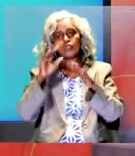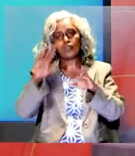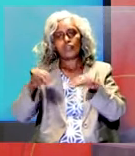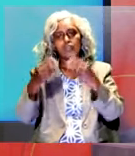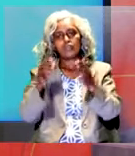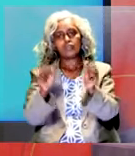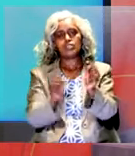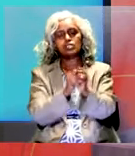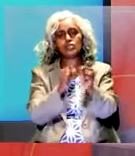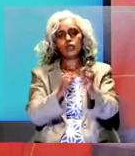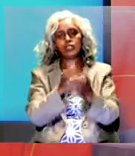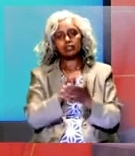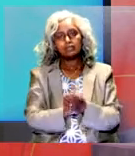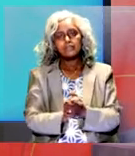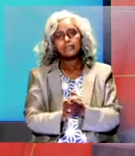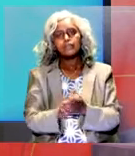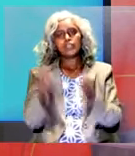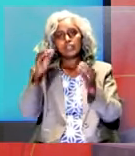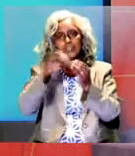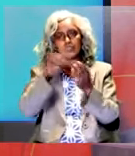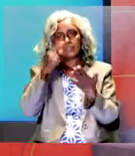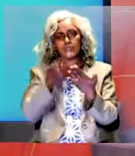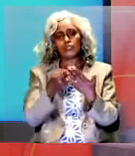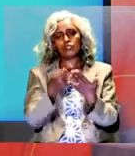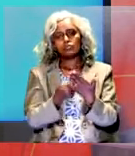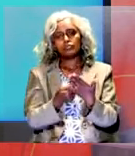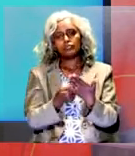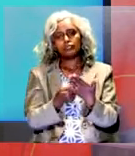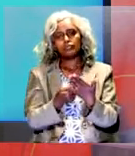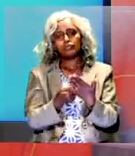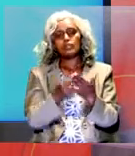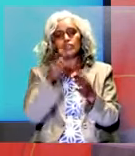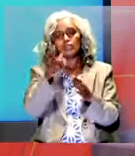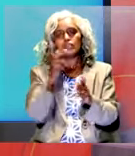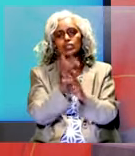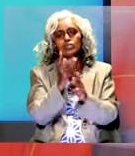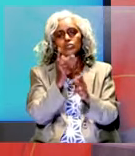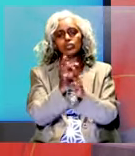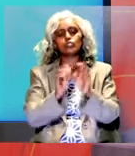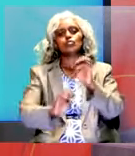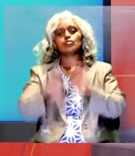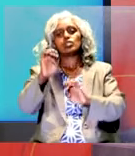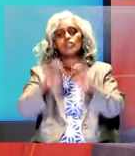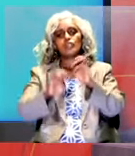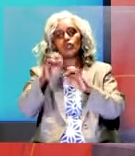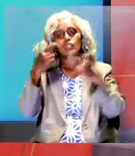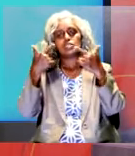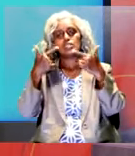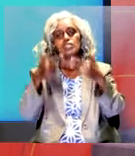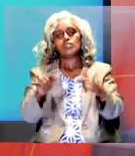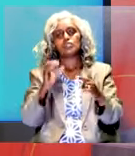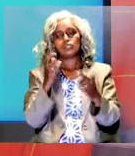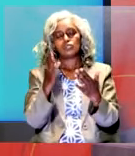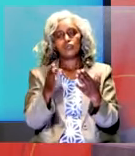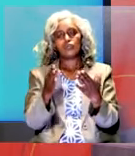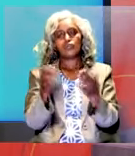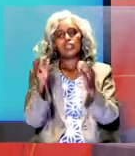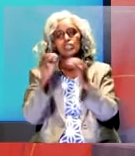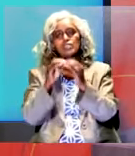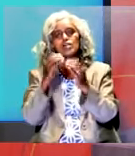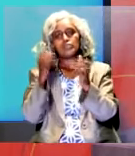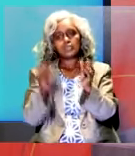sequence. In addition to that, you are expected to evaluate limits of